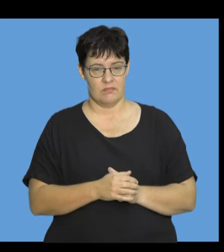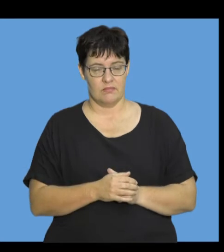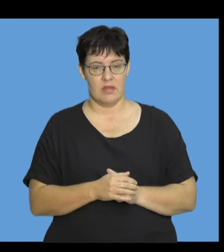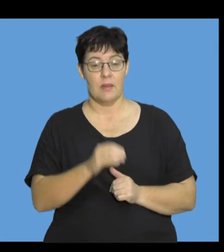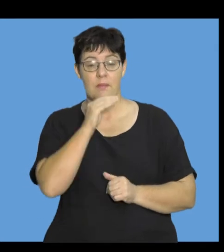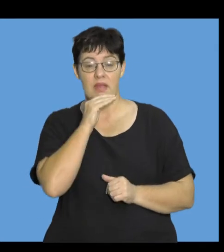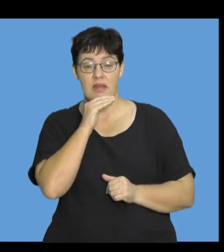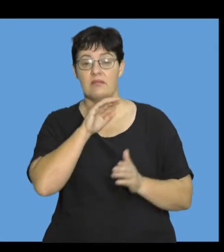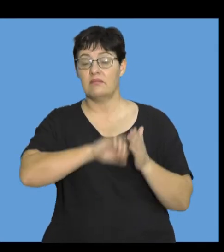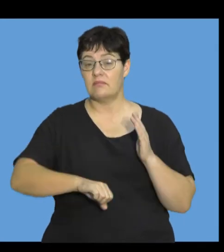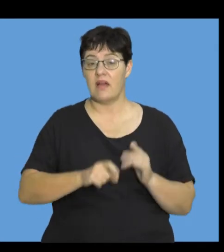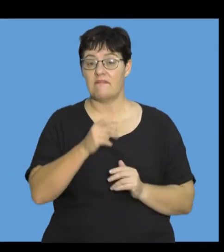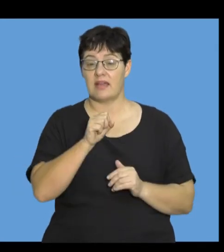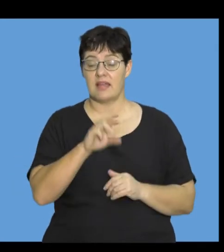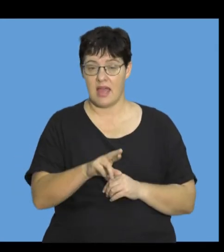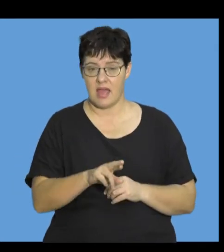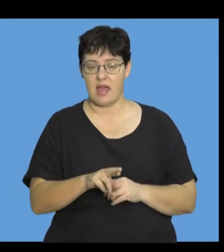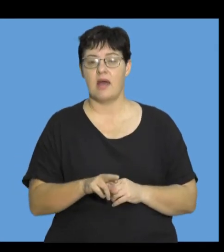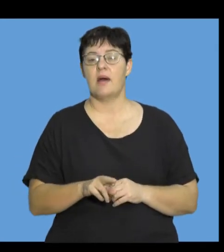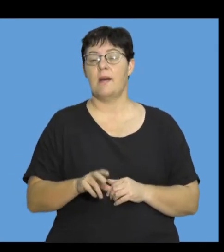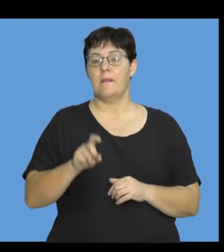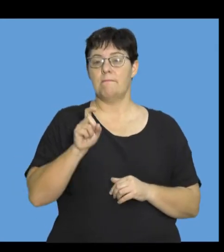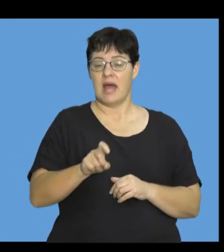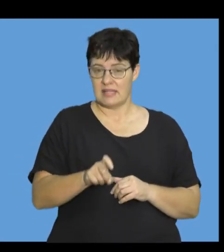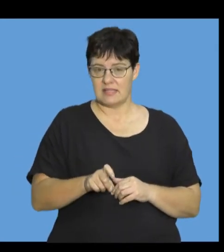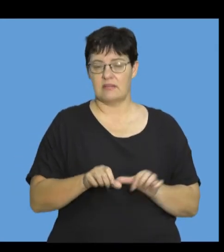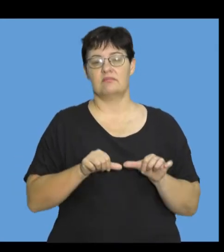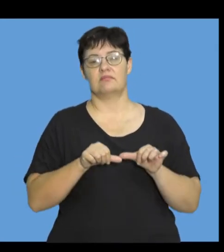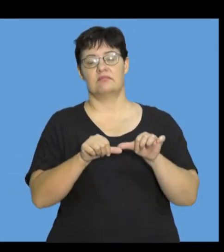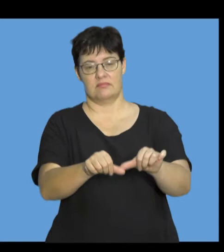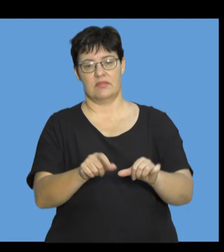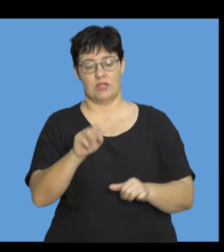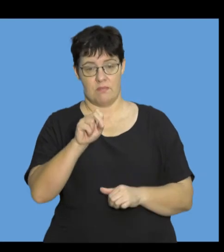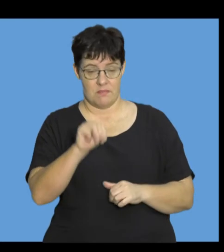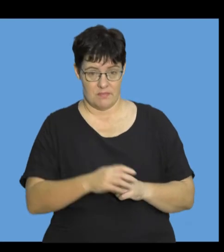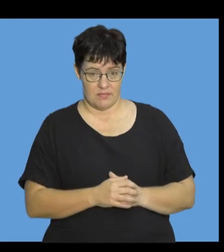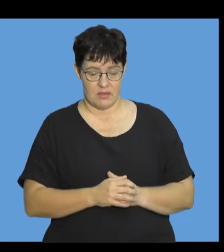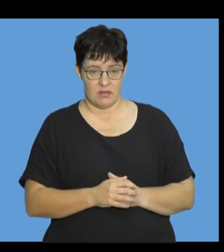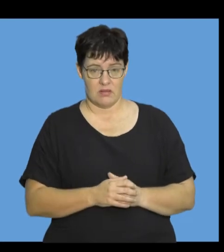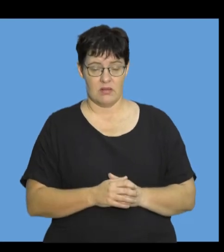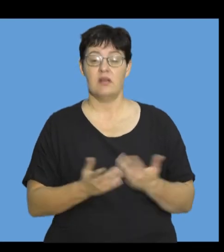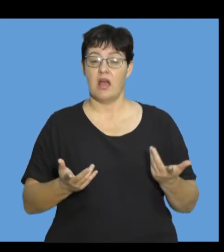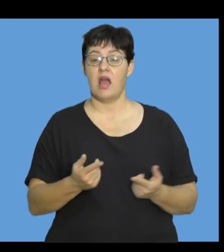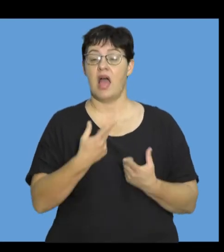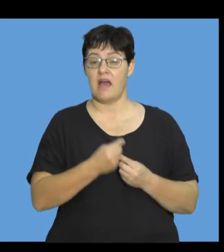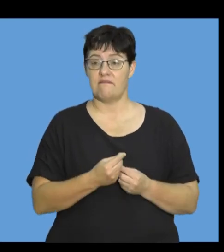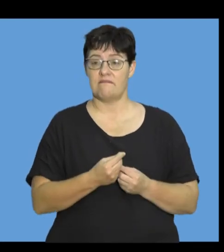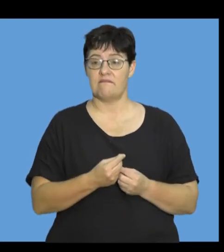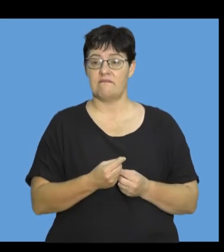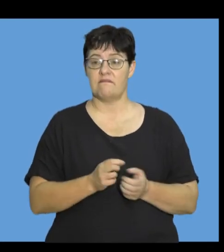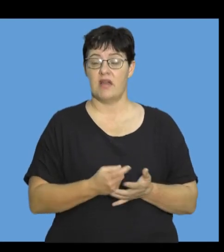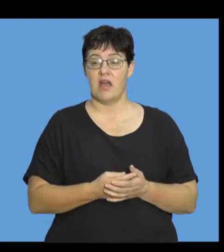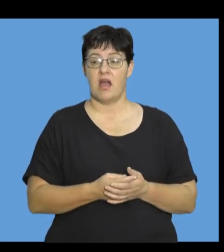meaning after taking out a common factor, there should definitely be a constant term. Now, when it's a